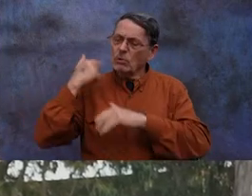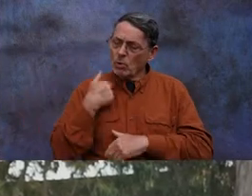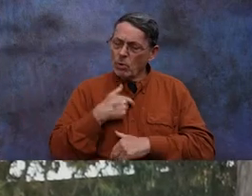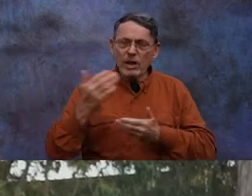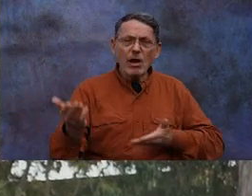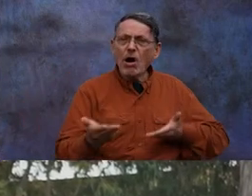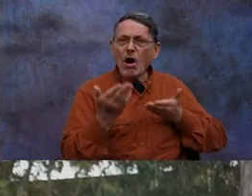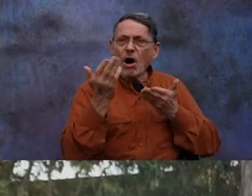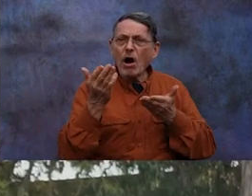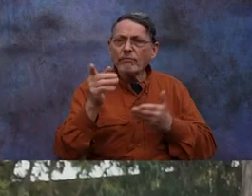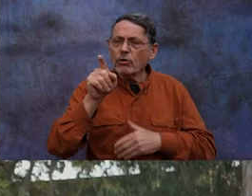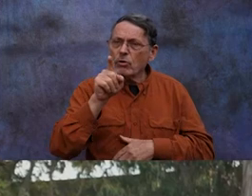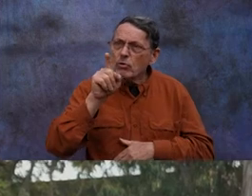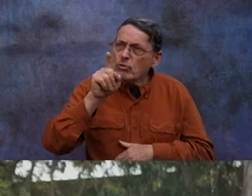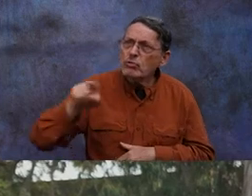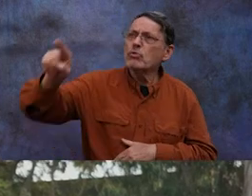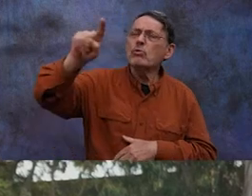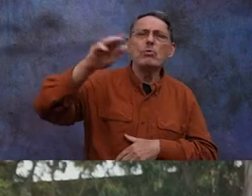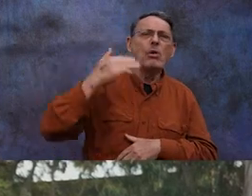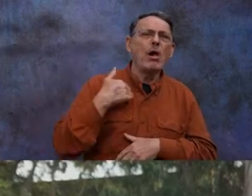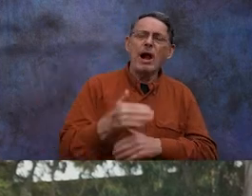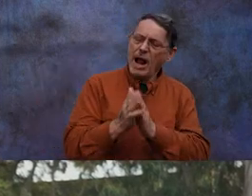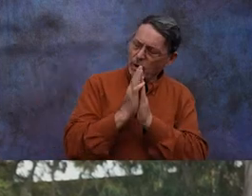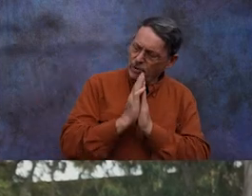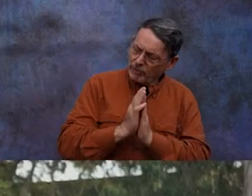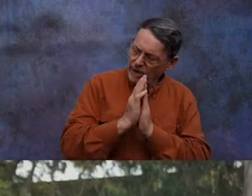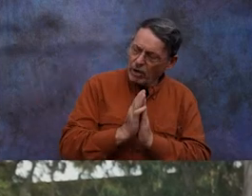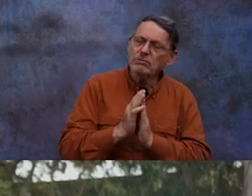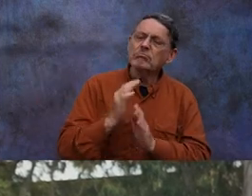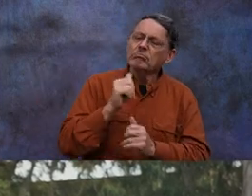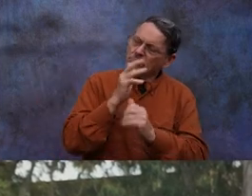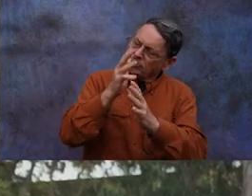Ancestors, we offer you our prayers.